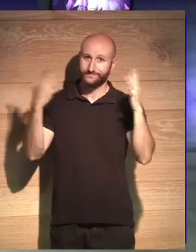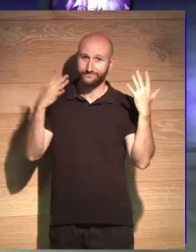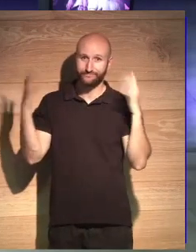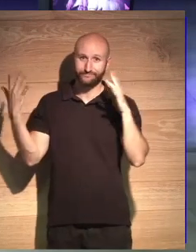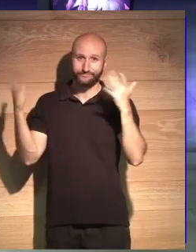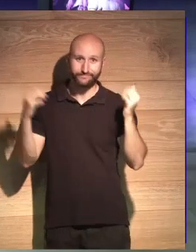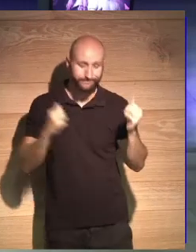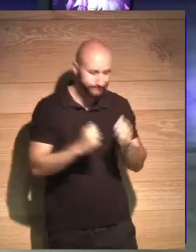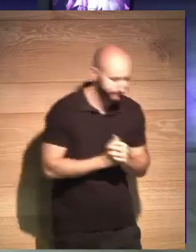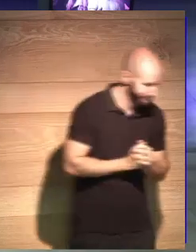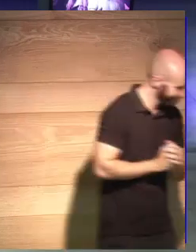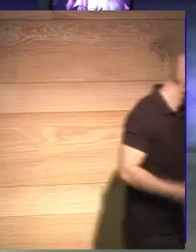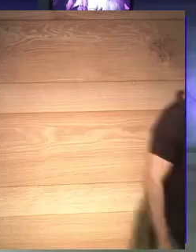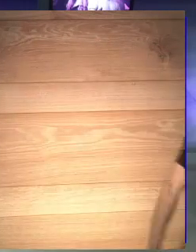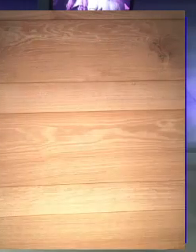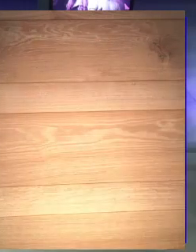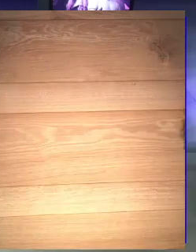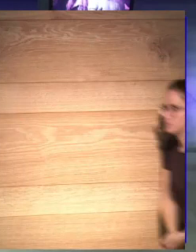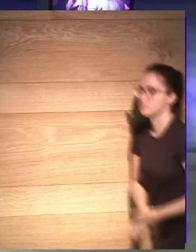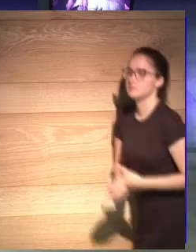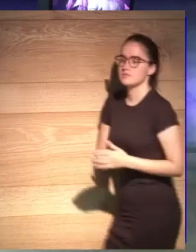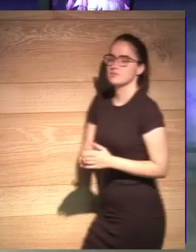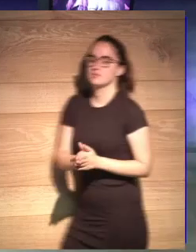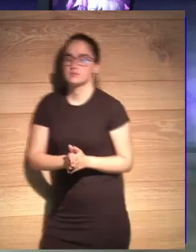long way to go still. Íñigo, thank you very much.